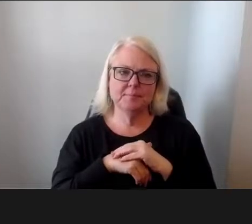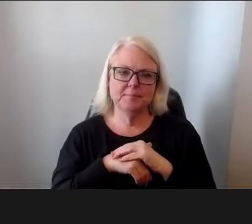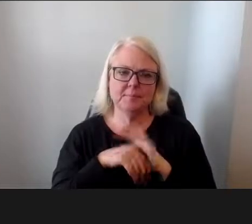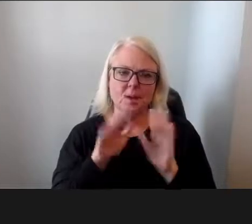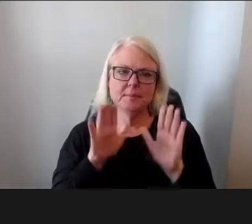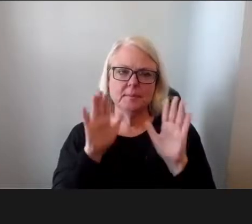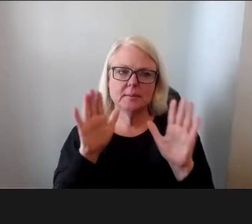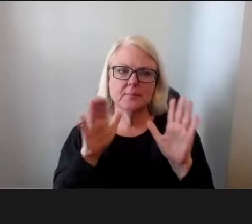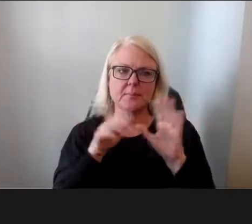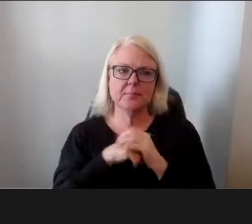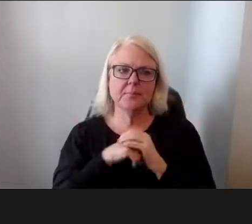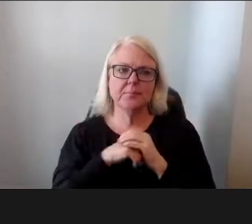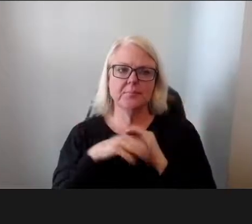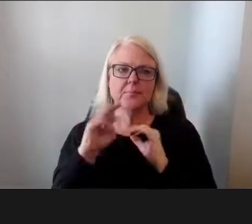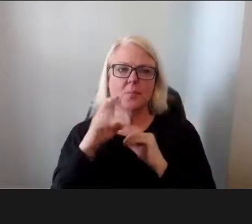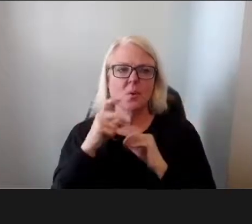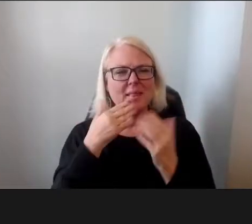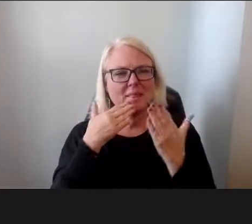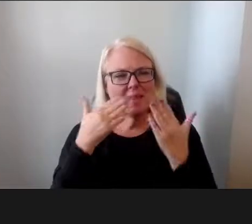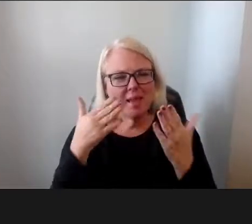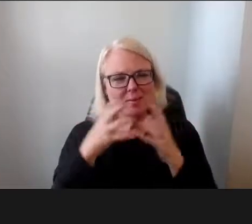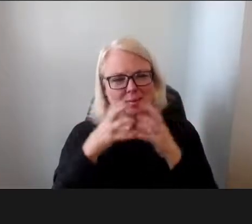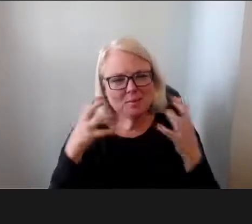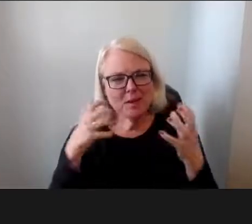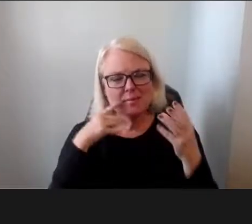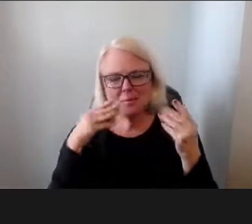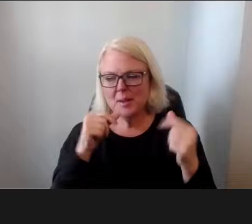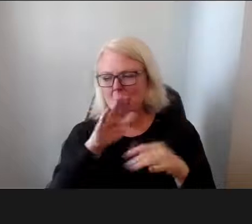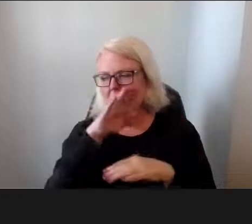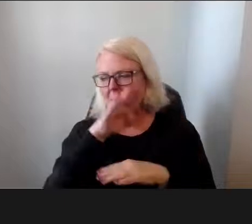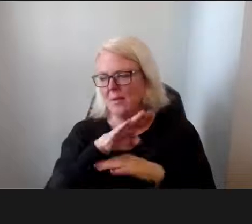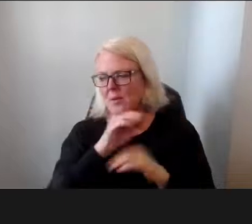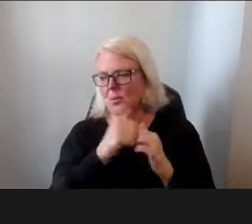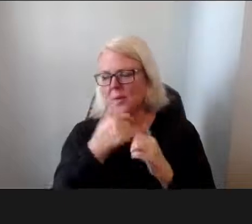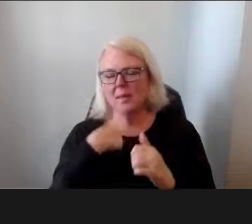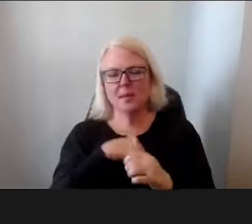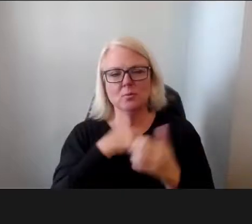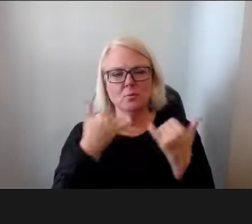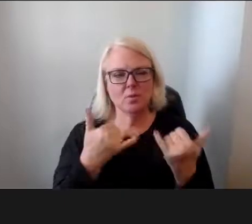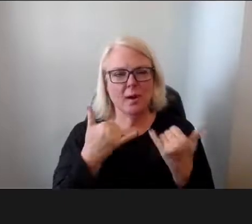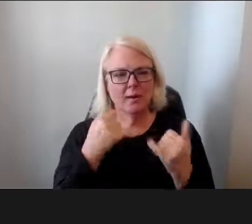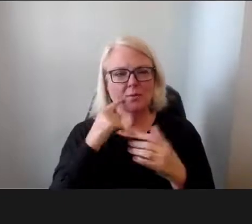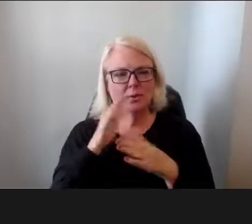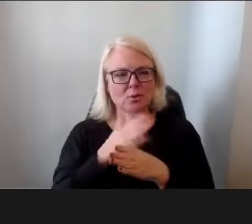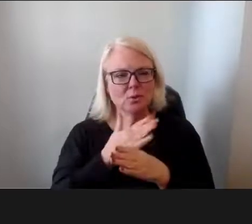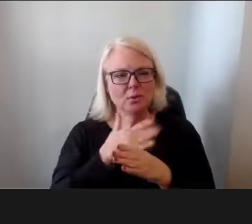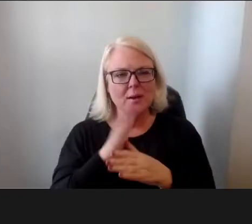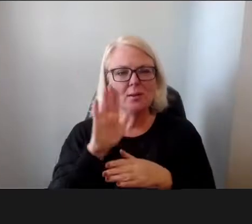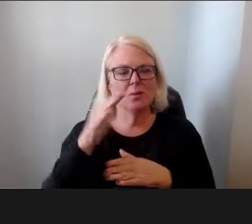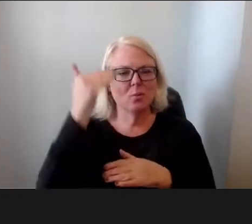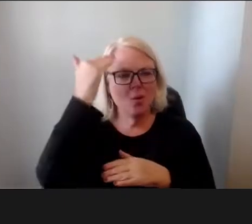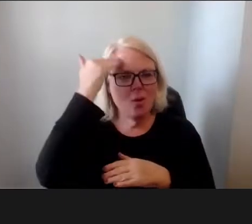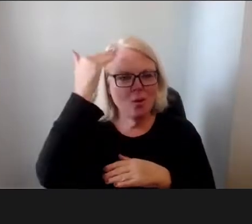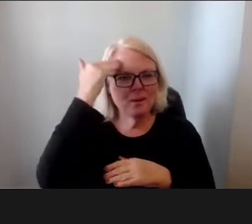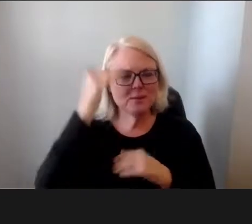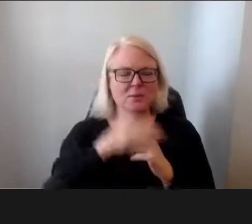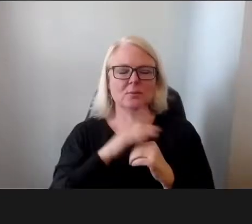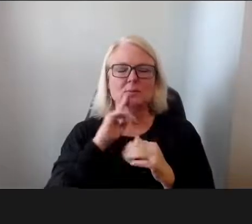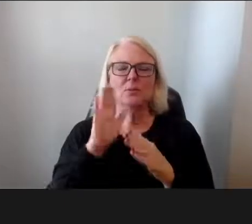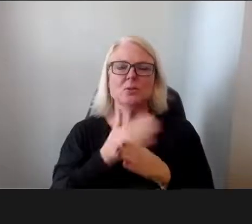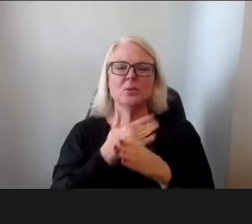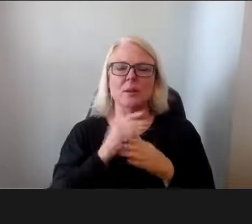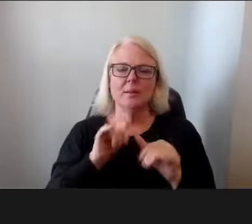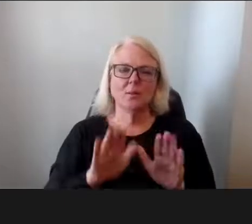Awesome. Margaret, thank you so much for spending your afternoon with us today and for sharing your knowledge, for sharing this